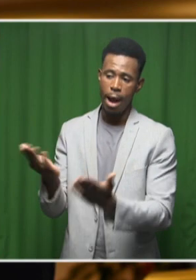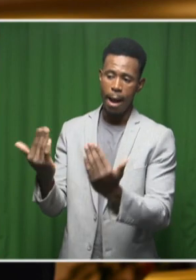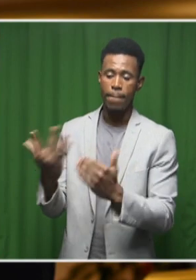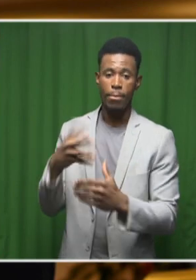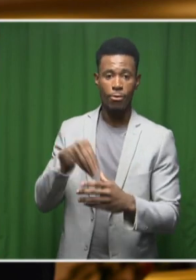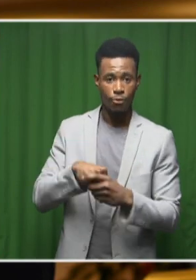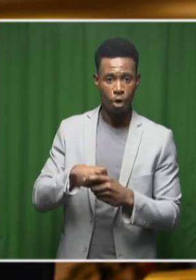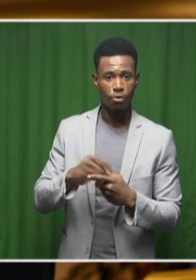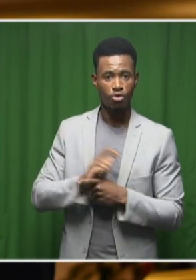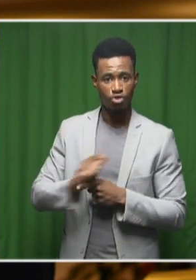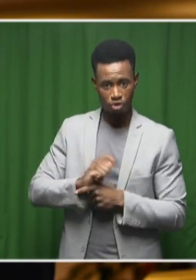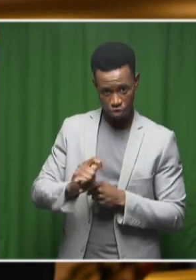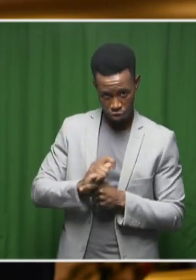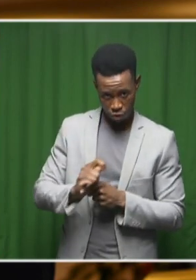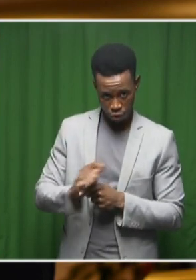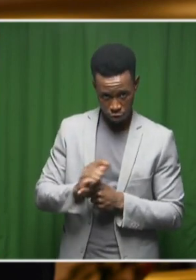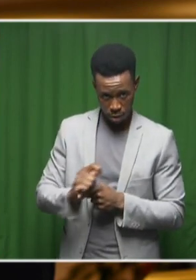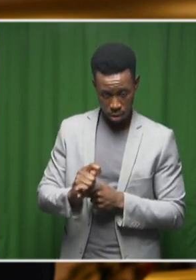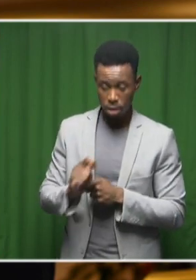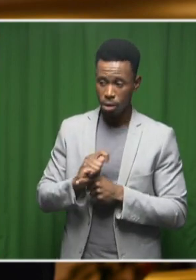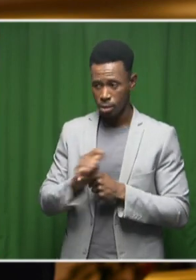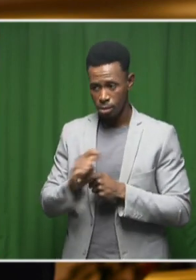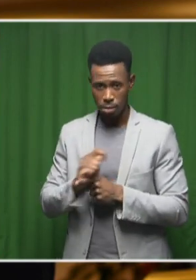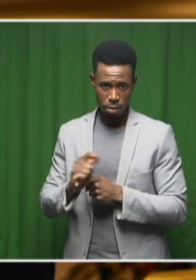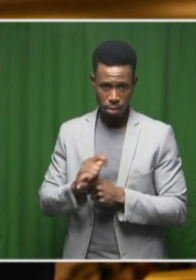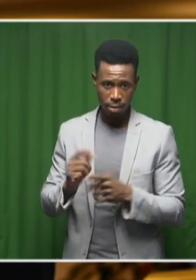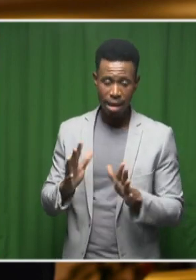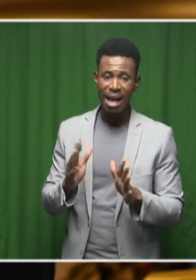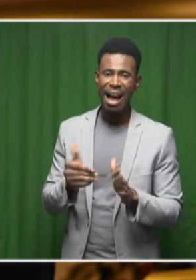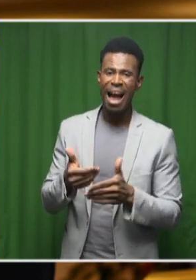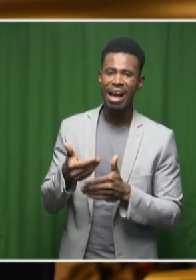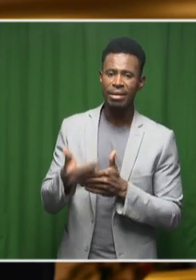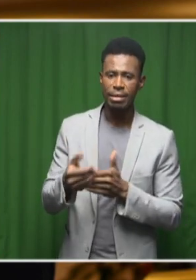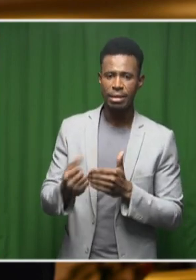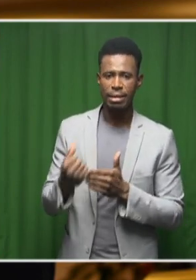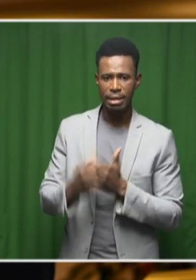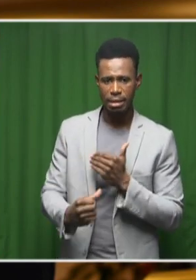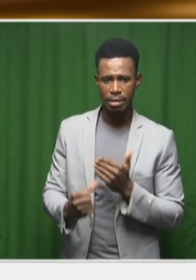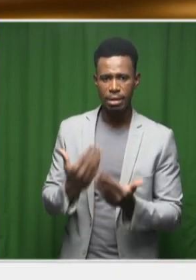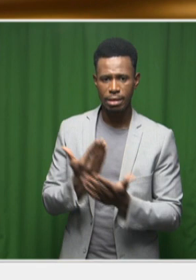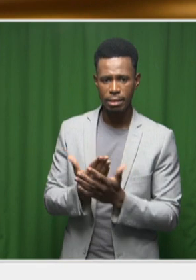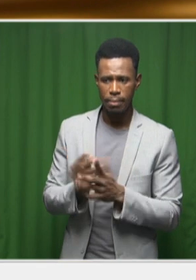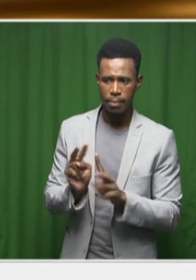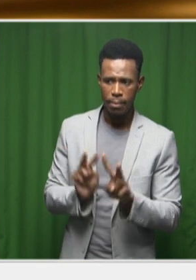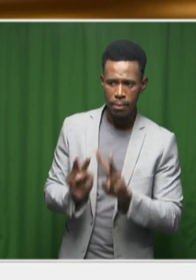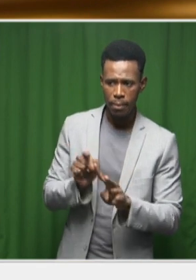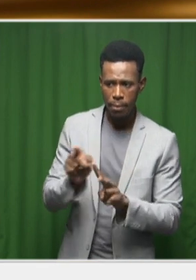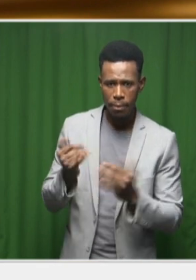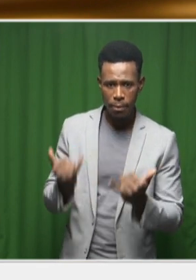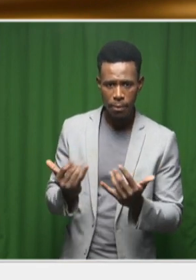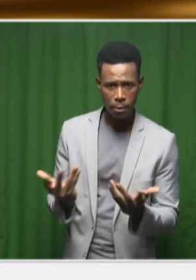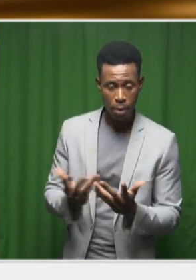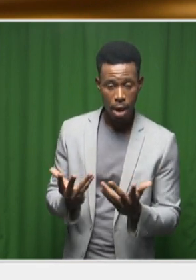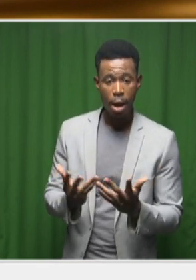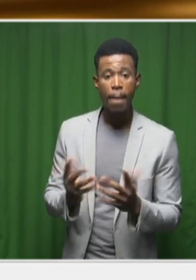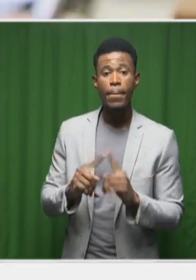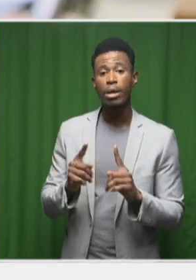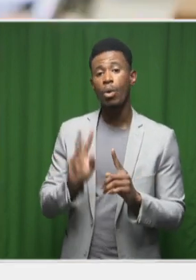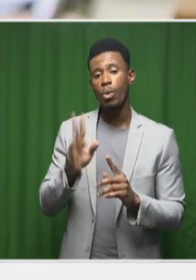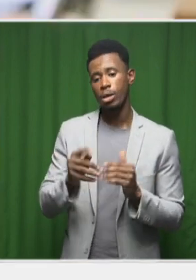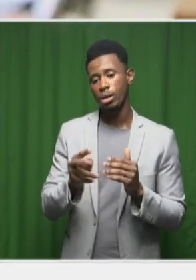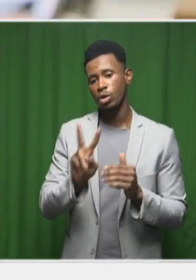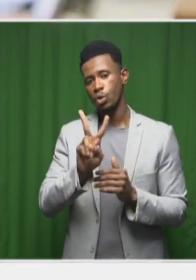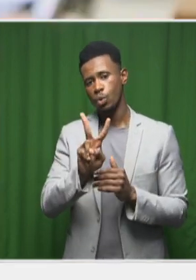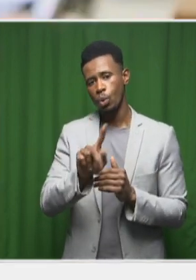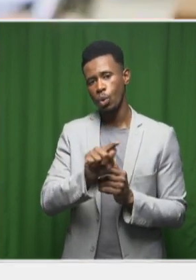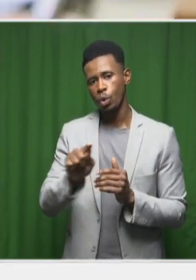to be able to measure where they are at. But it will take 2 to 3 years for us to see the real impact of